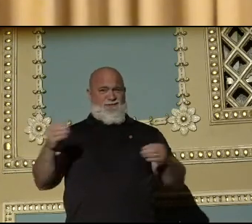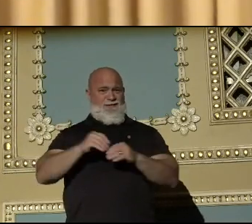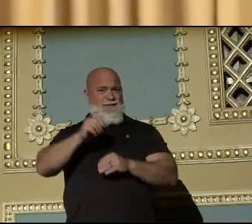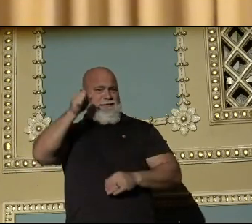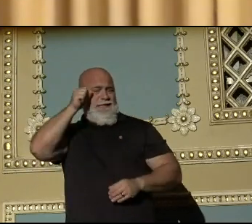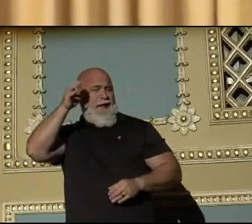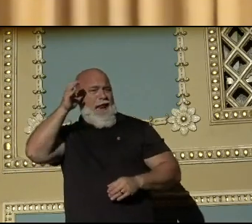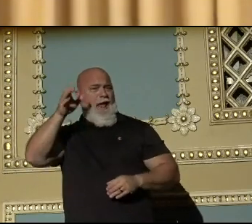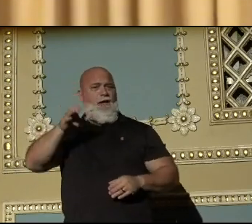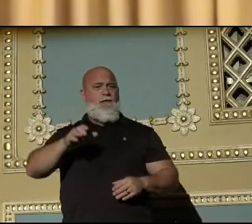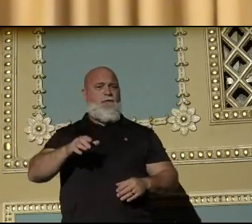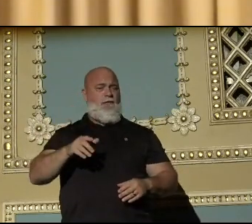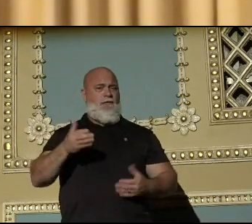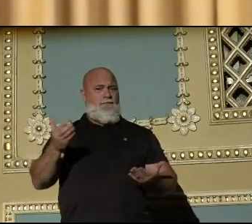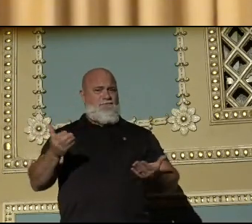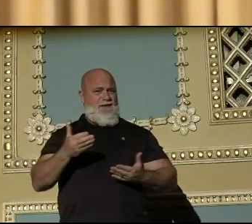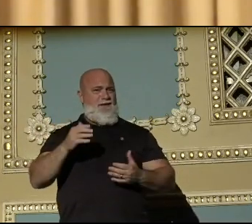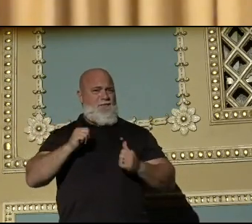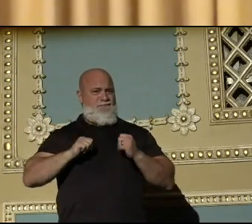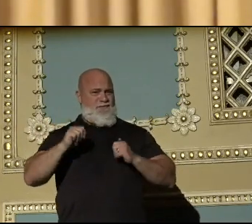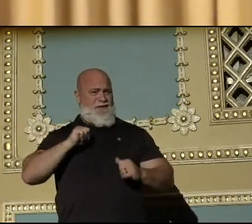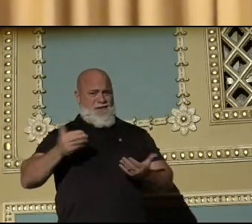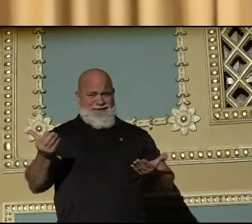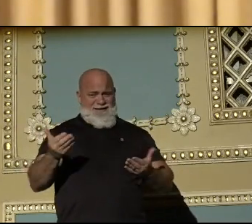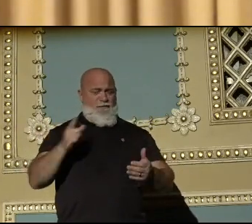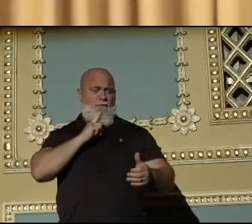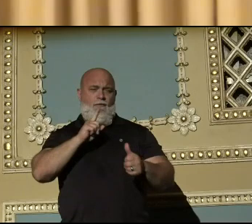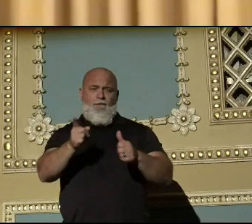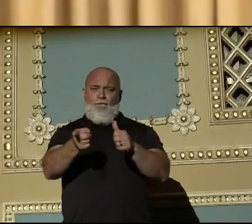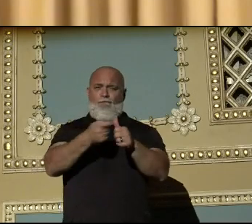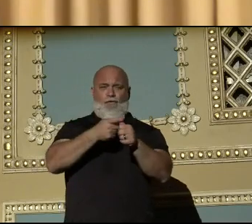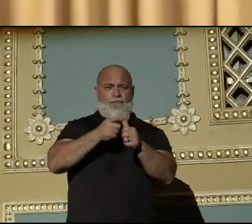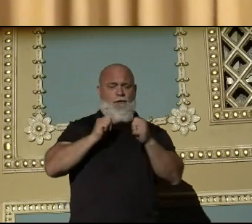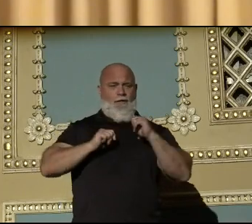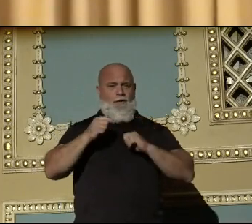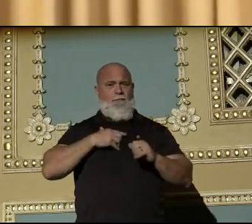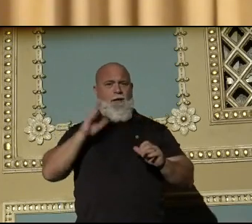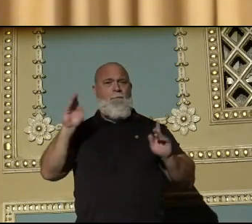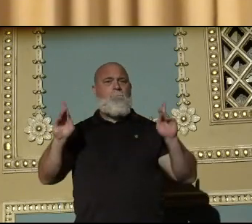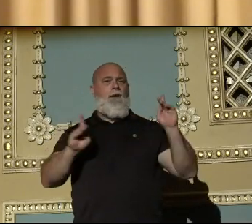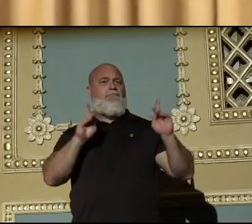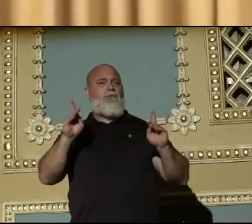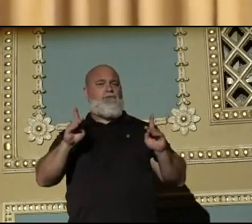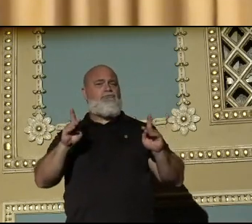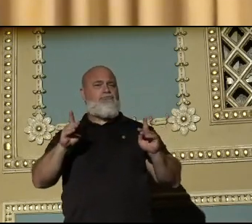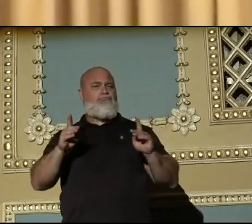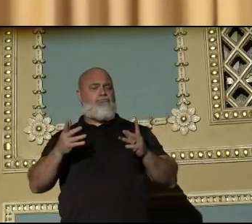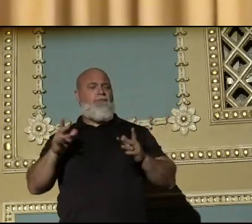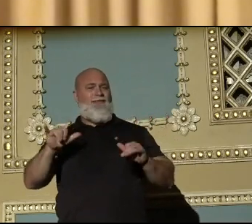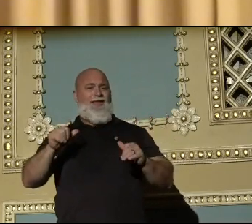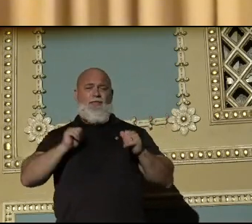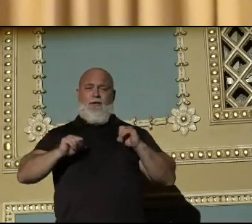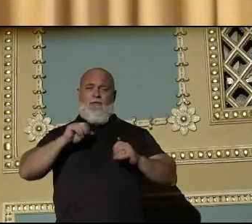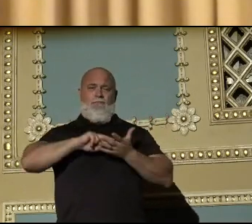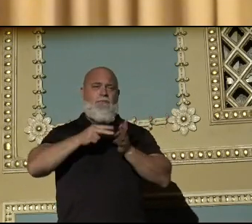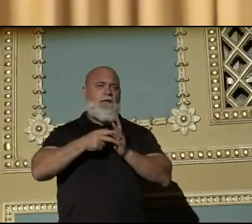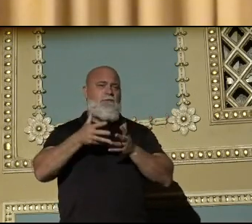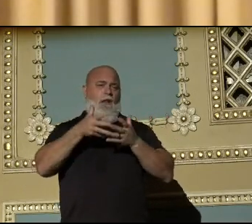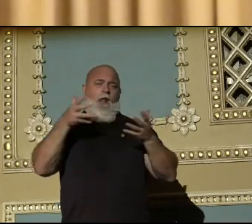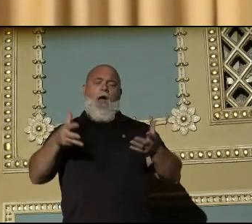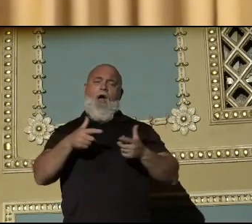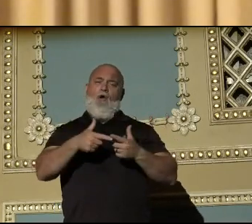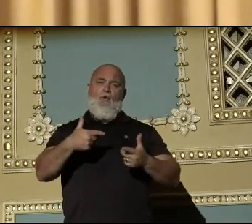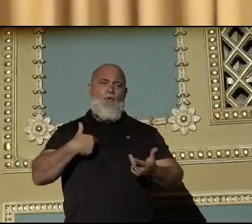Theater was the first theater where I did my public show. That theater means a lot to me. As most of you